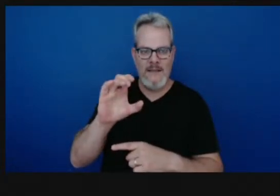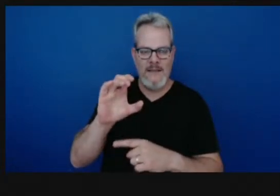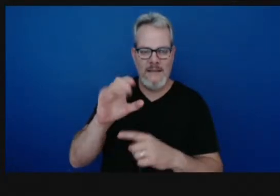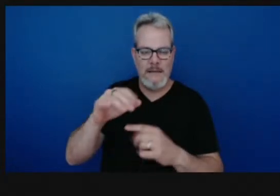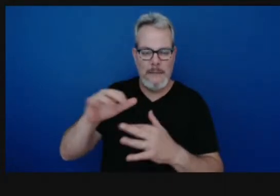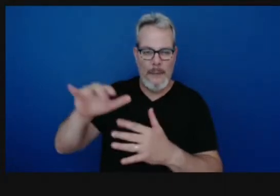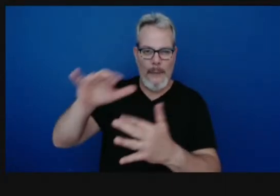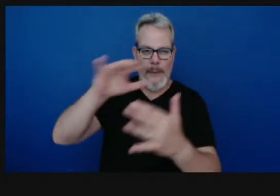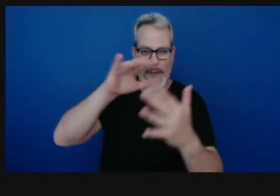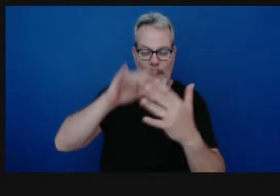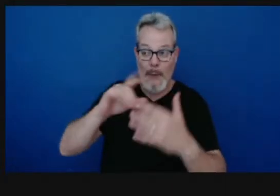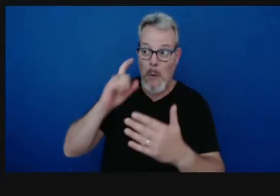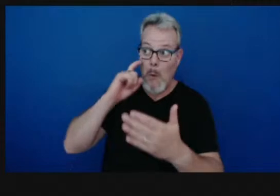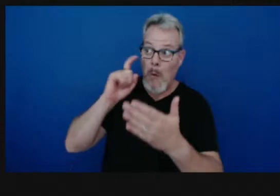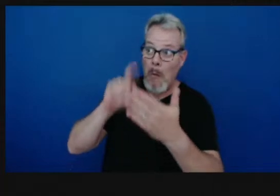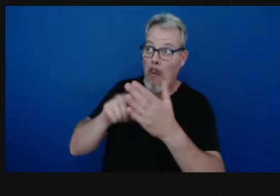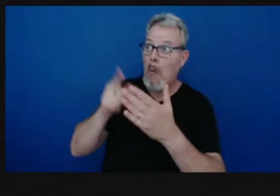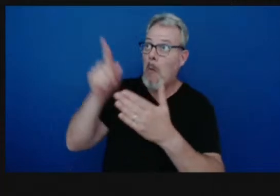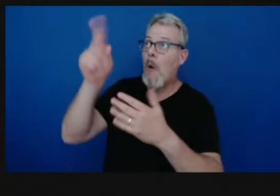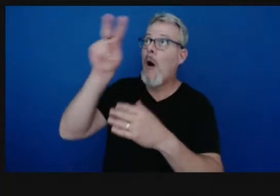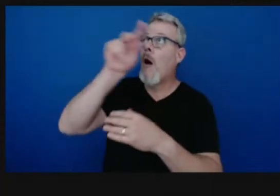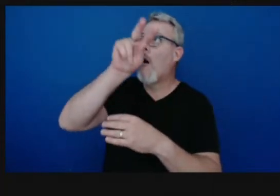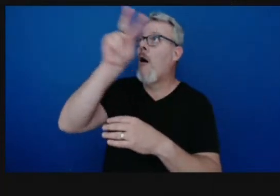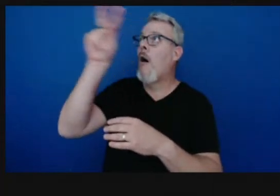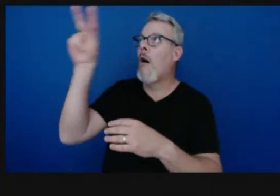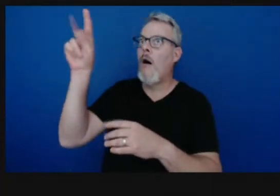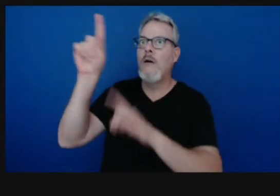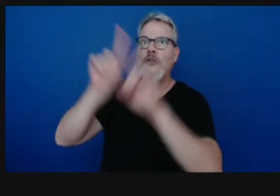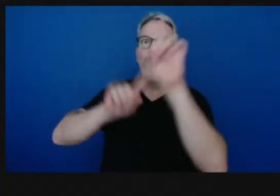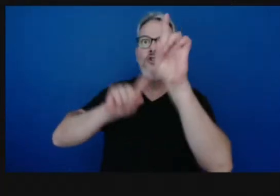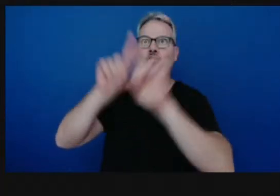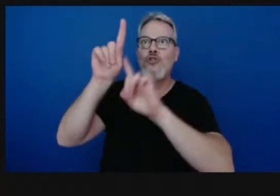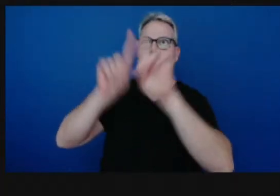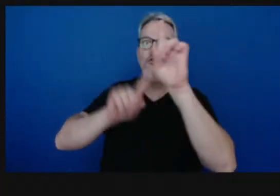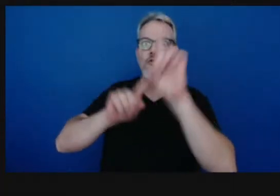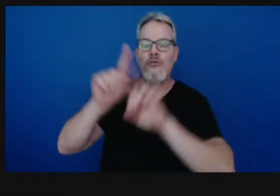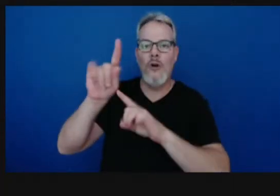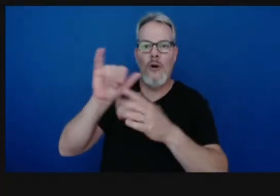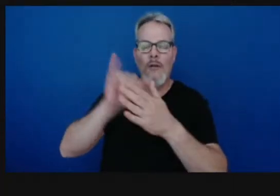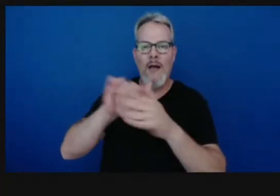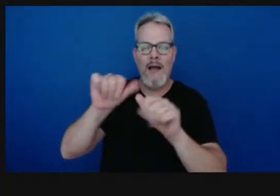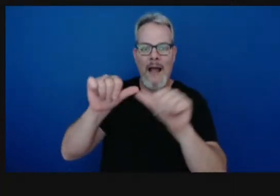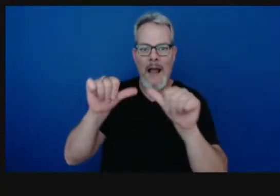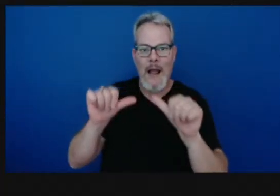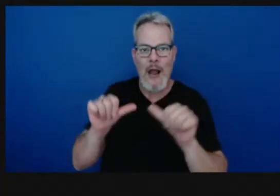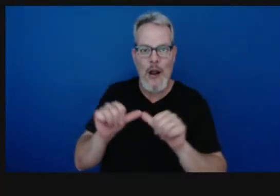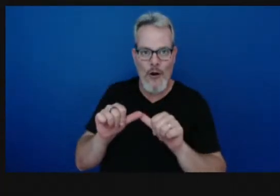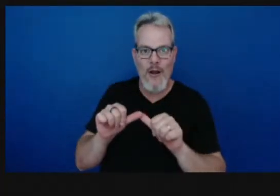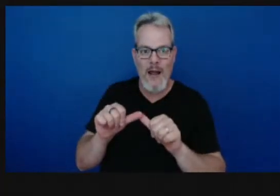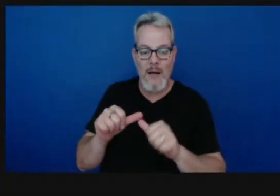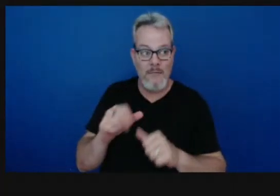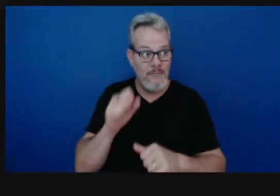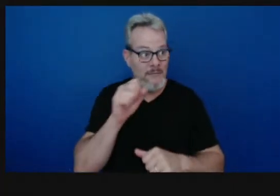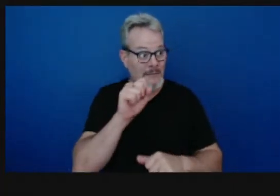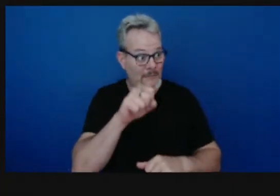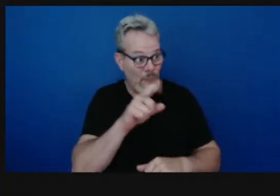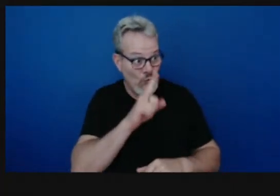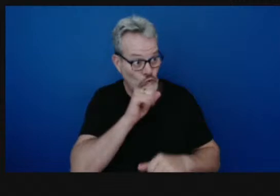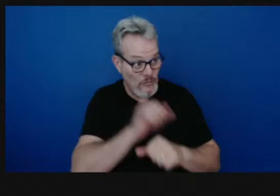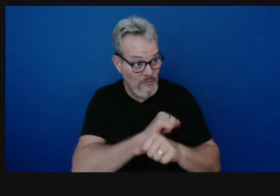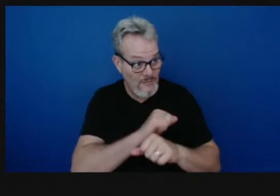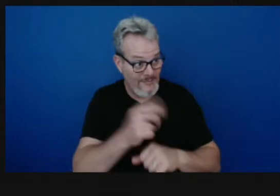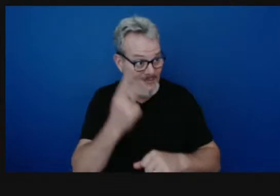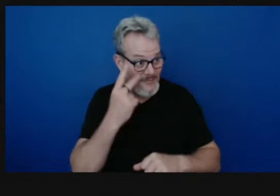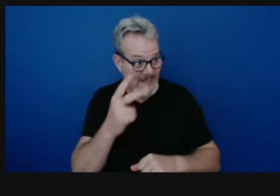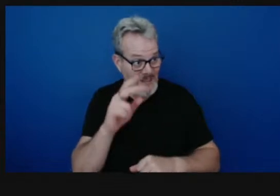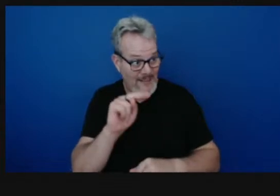So I'm not putting anything off the table right now. Oh, they saw it out of Maunaloa? Interesting. We had photos on Tracker. We had